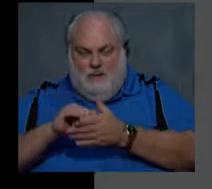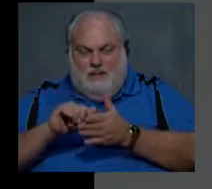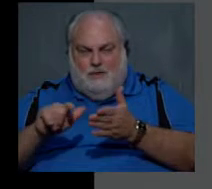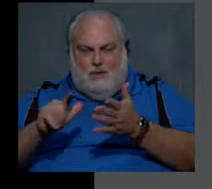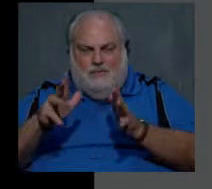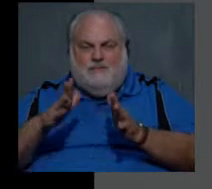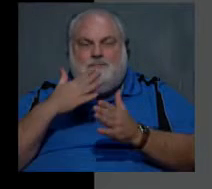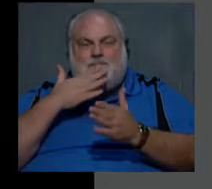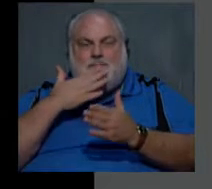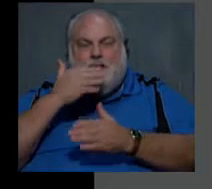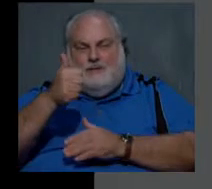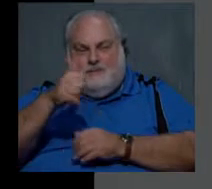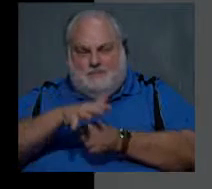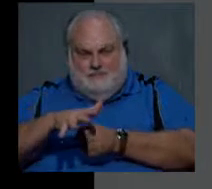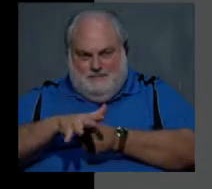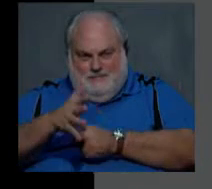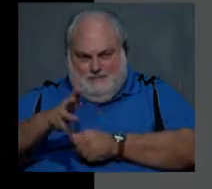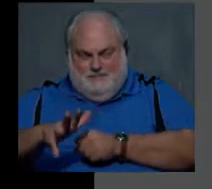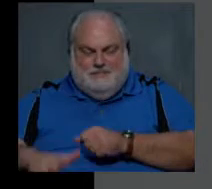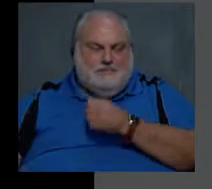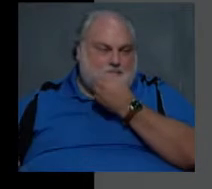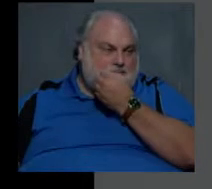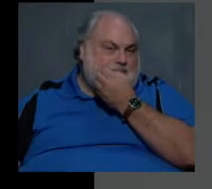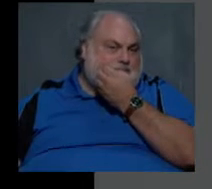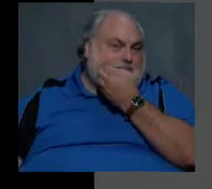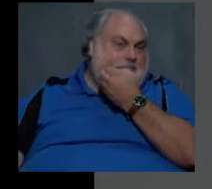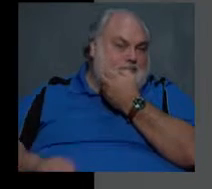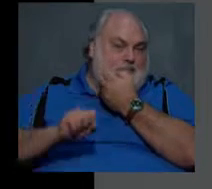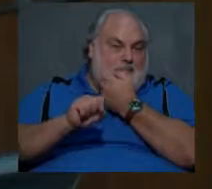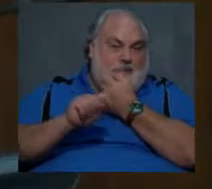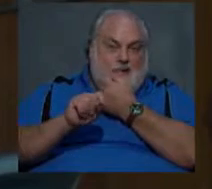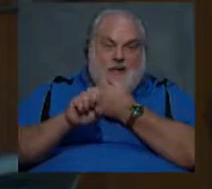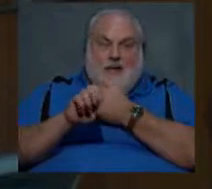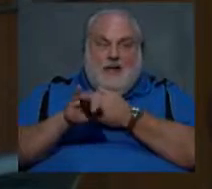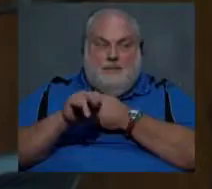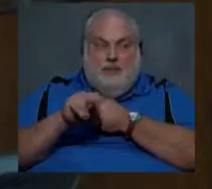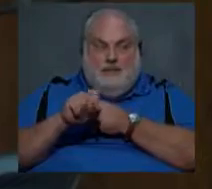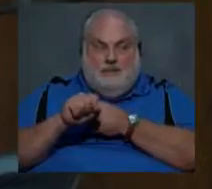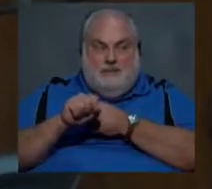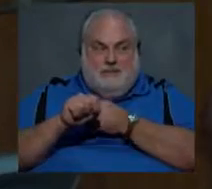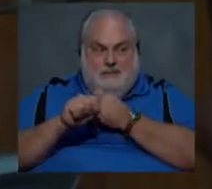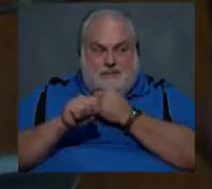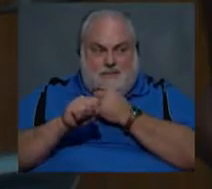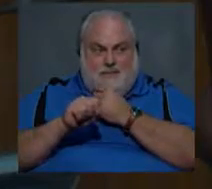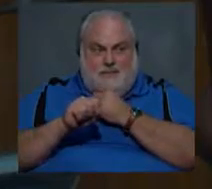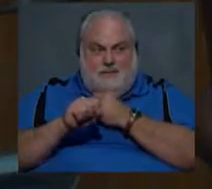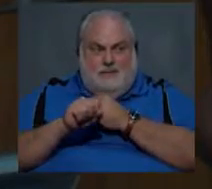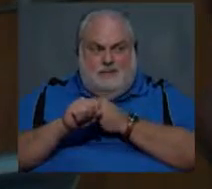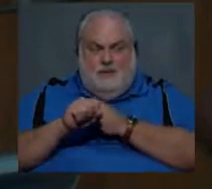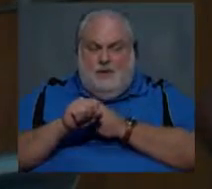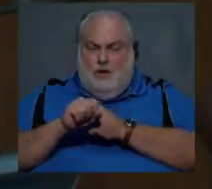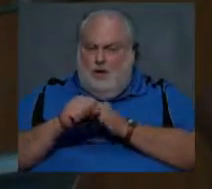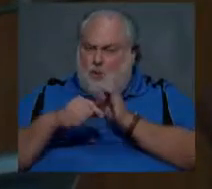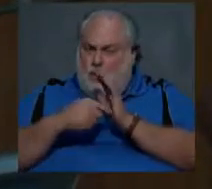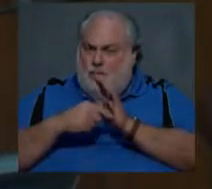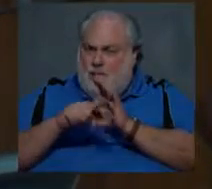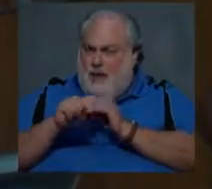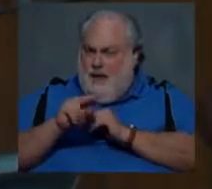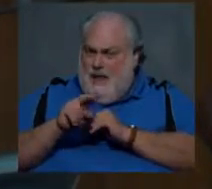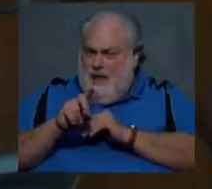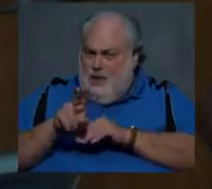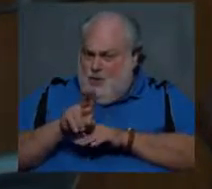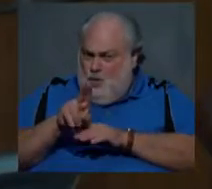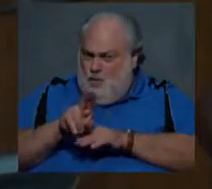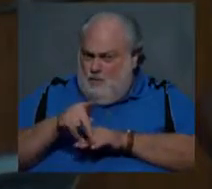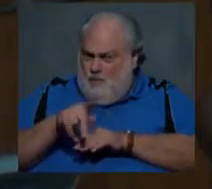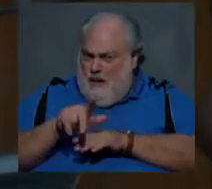all. That's enough. Yes, Mr. Stebbins? Mr. Walker, you referenced the land use plan. I mean, I didn't